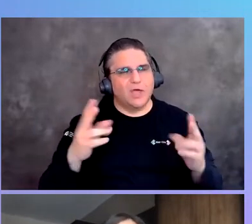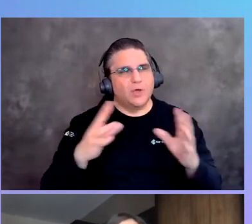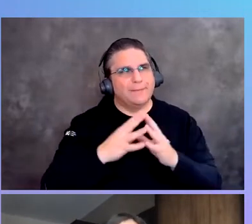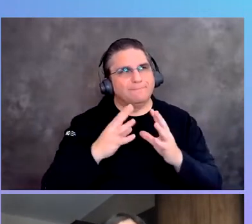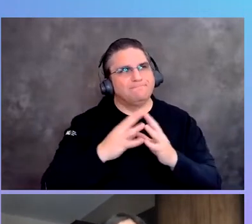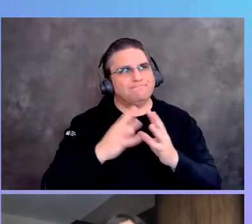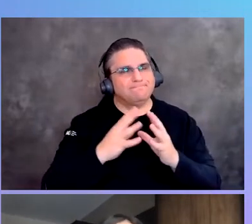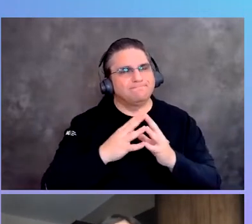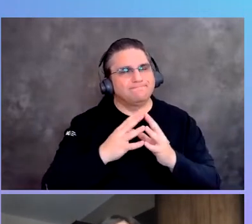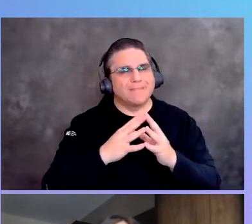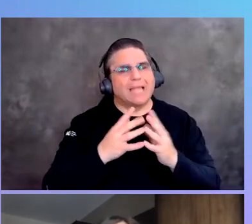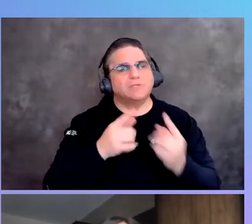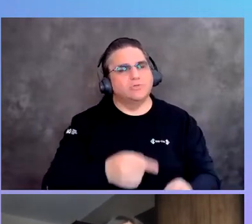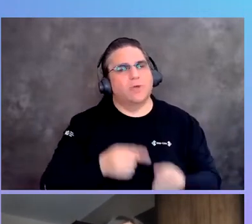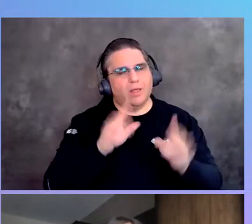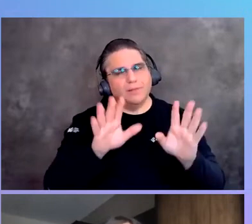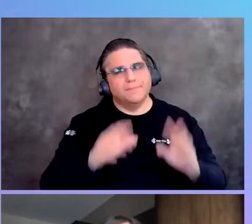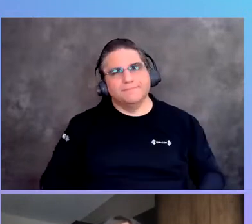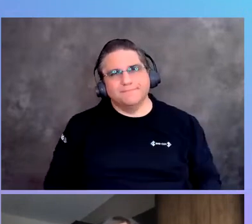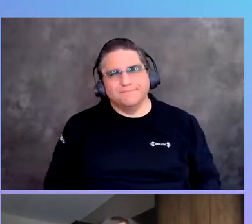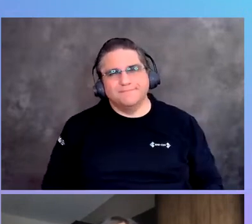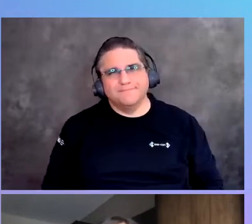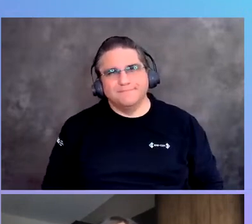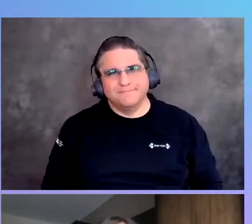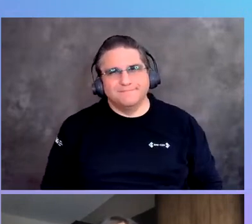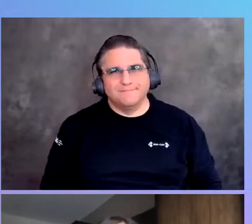can be a struggle.